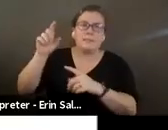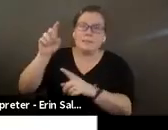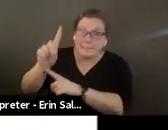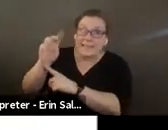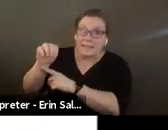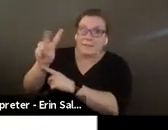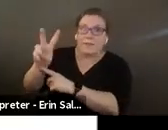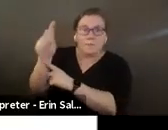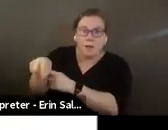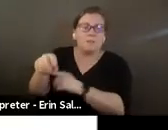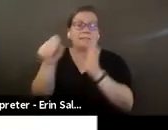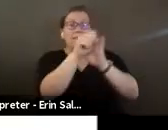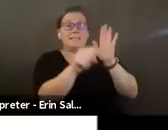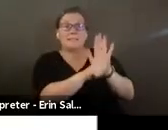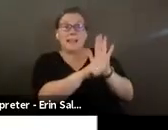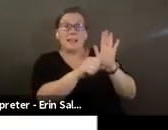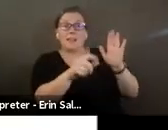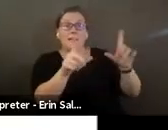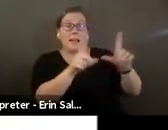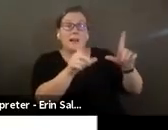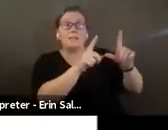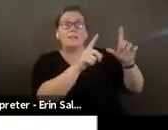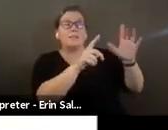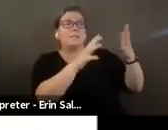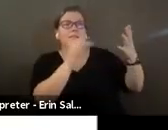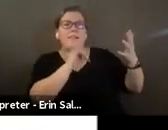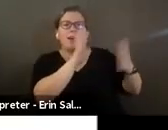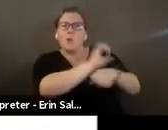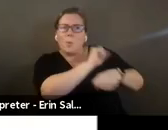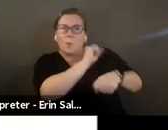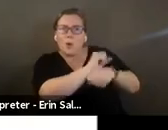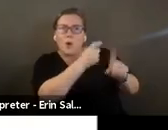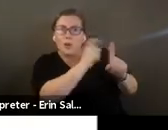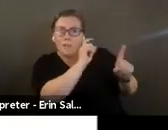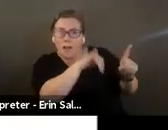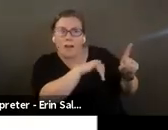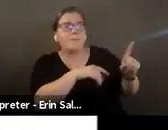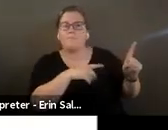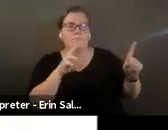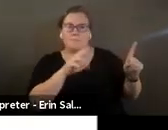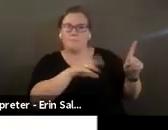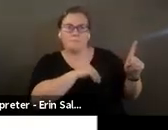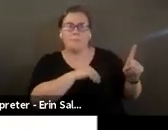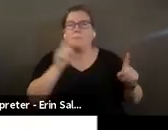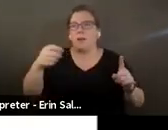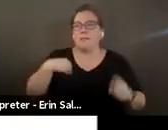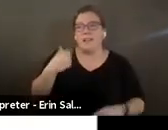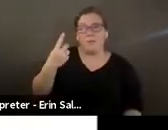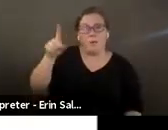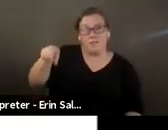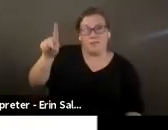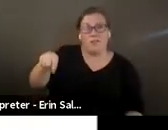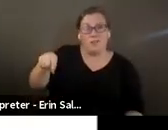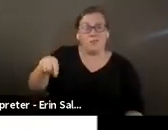will not accept that. We will have to have one of those 3 items on the screen now.